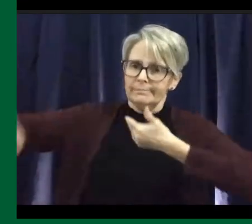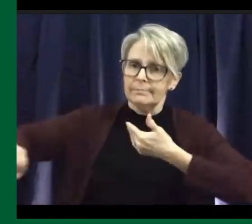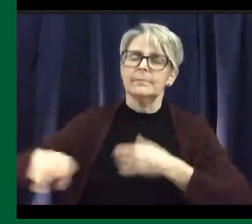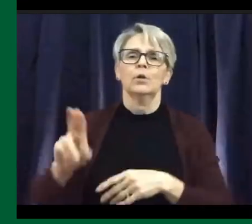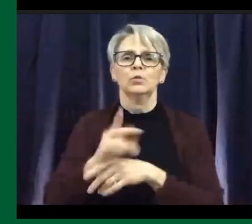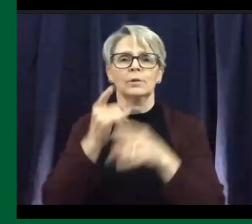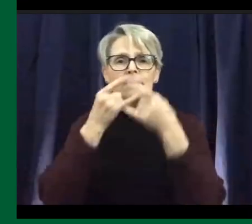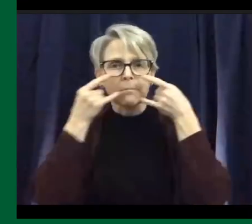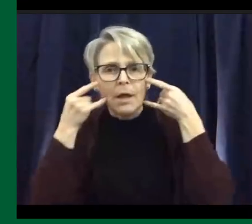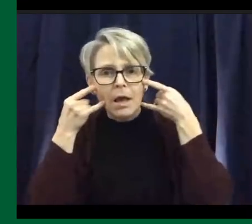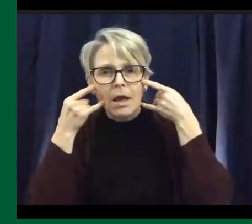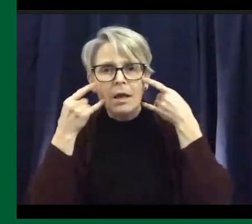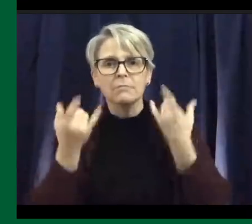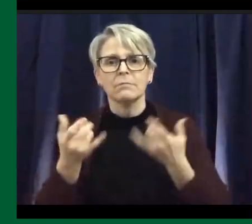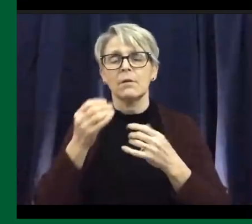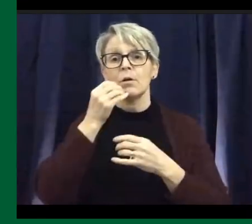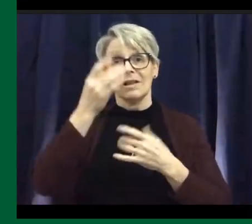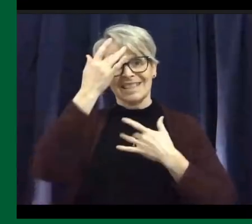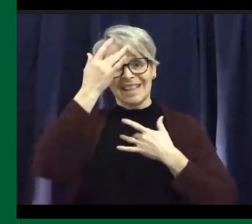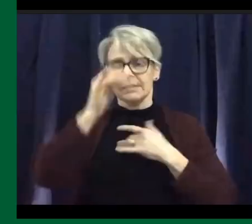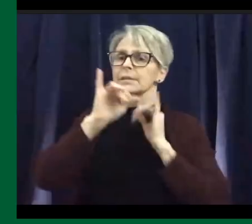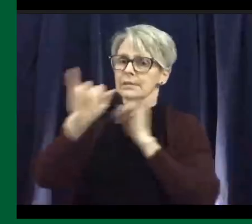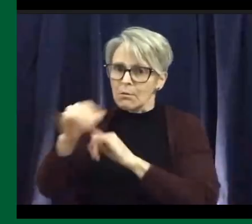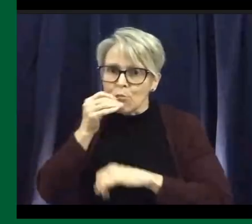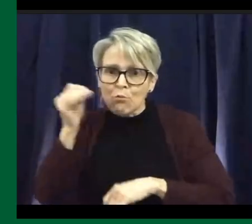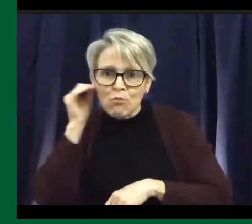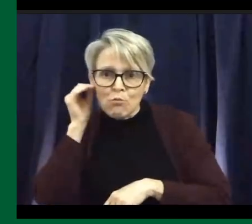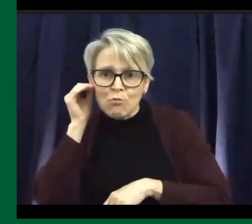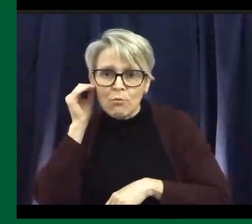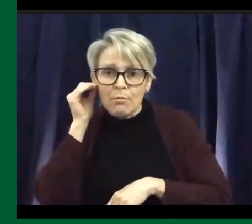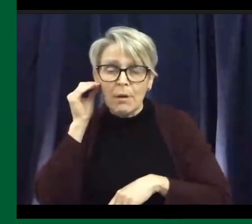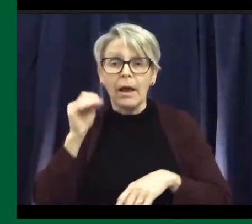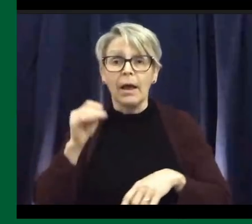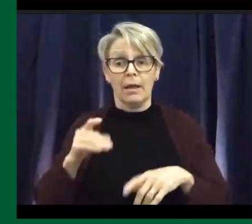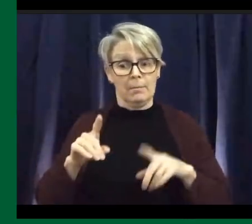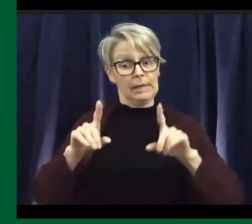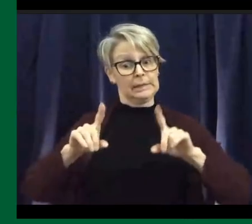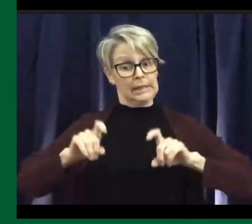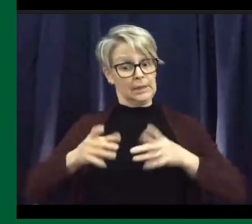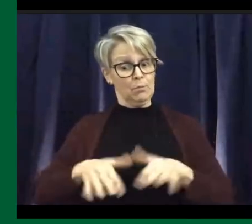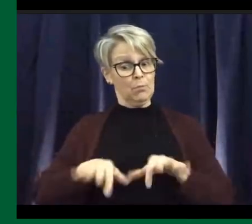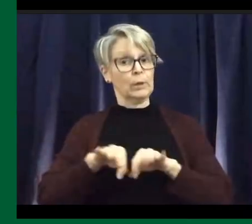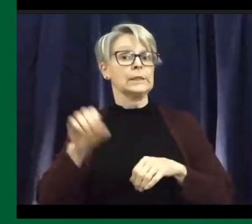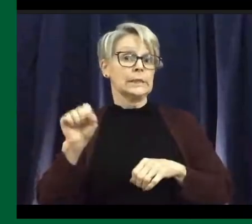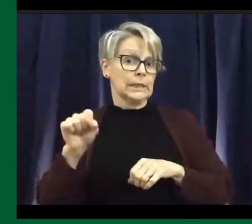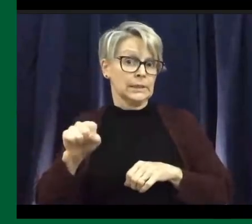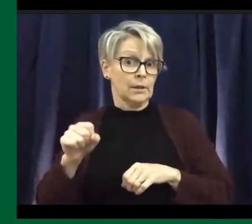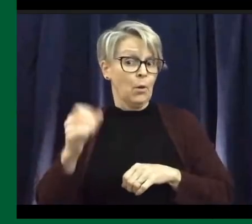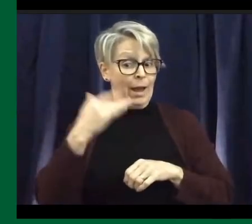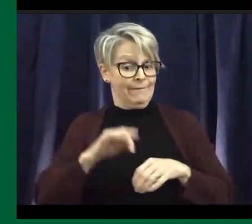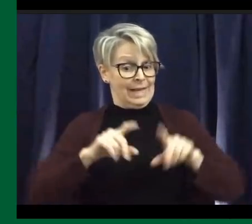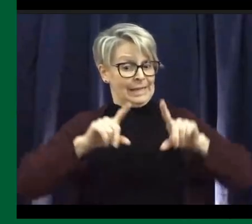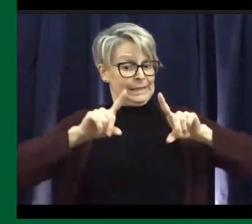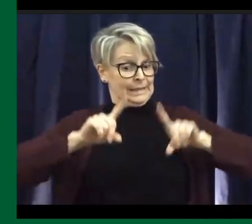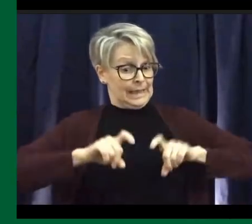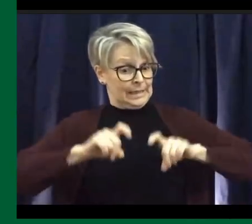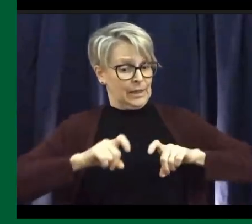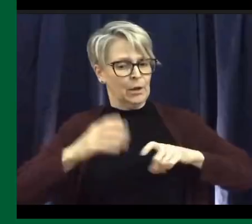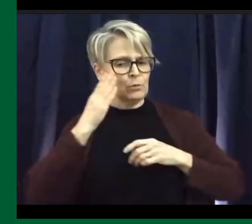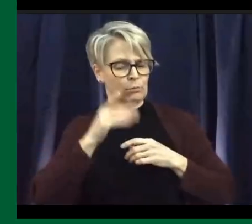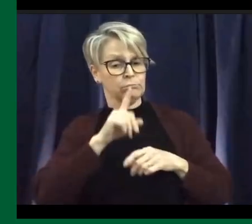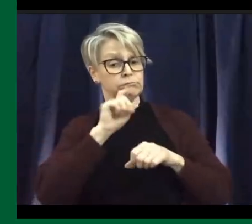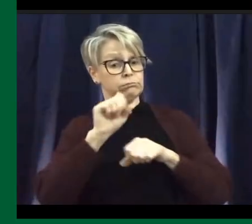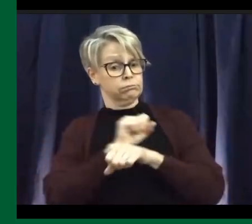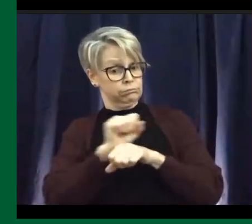home when we're sick. But testing is an important layer because by testing we know what our status is, and if we are